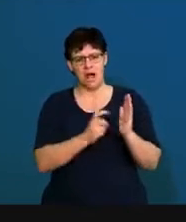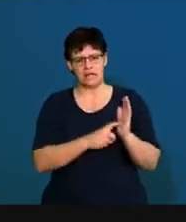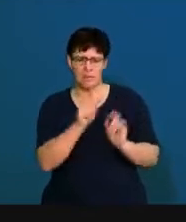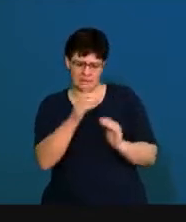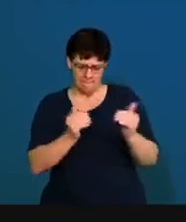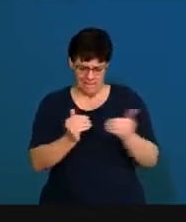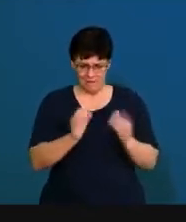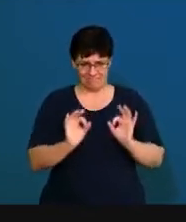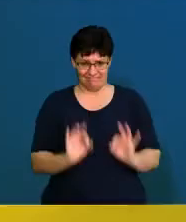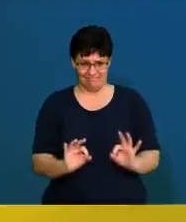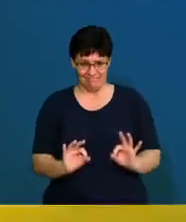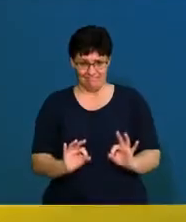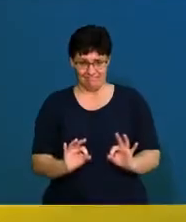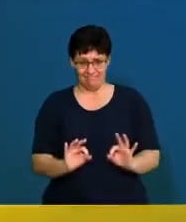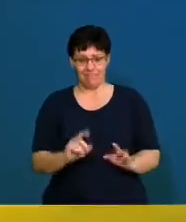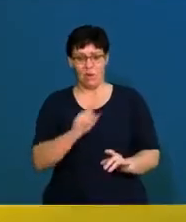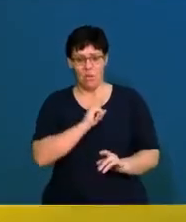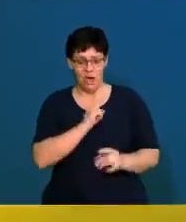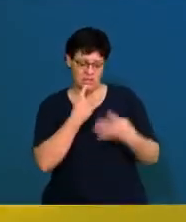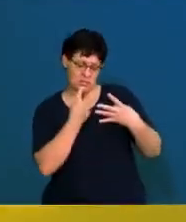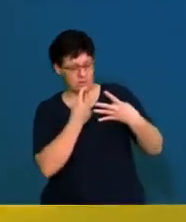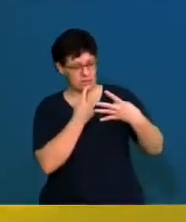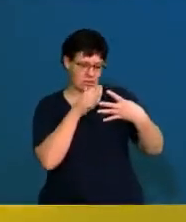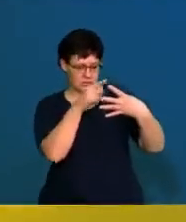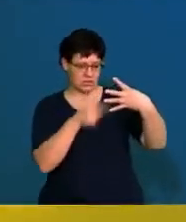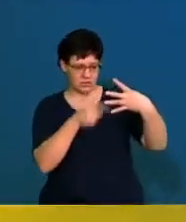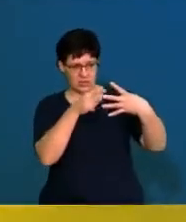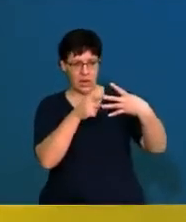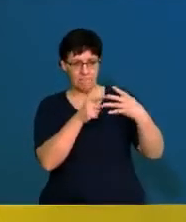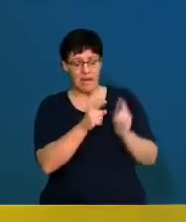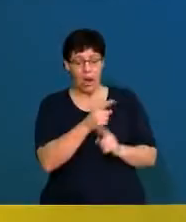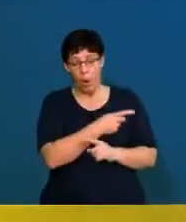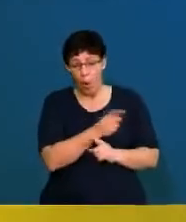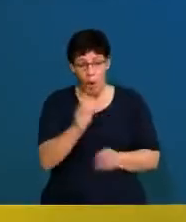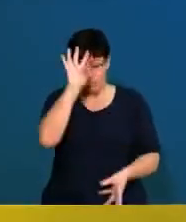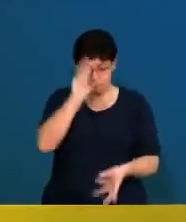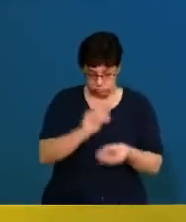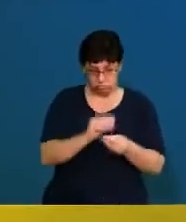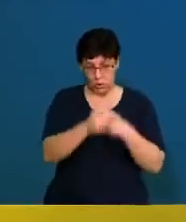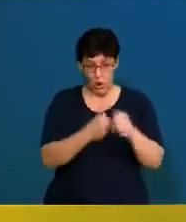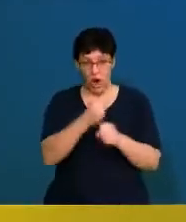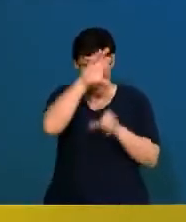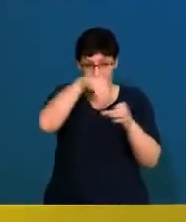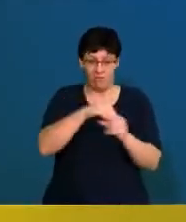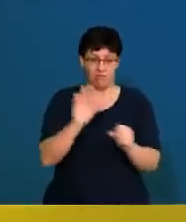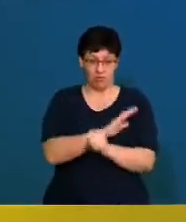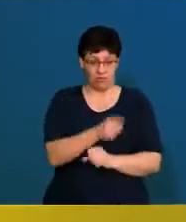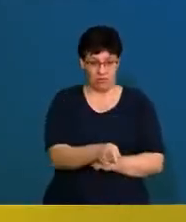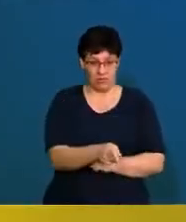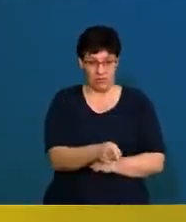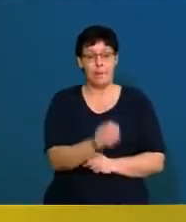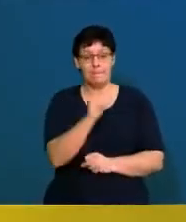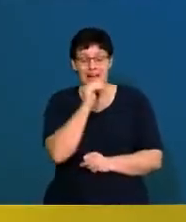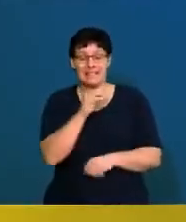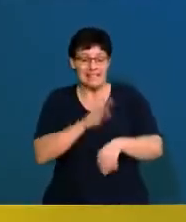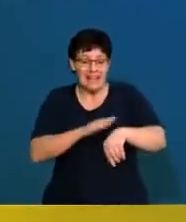manage, because the multiple choice covers all the sections. So what that essentially means is that we need to allocate